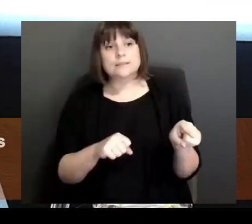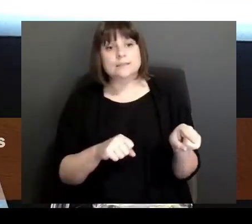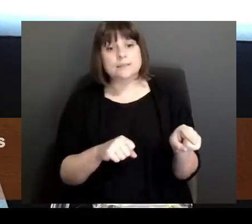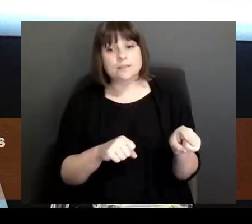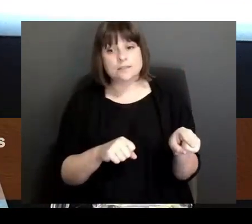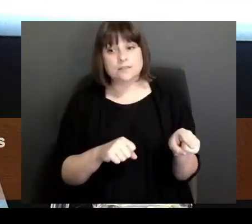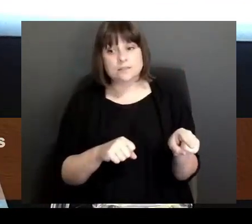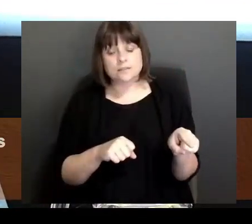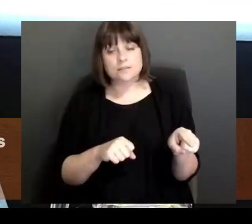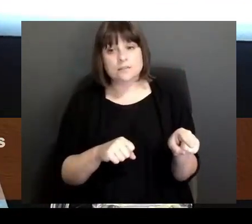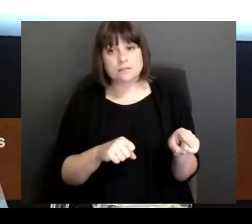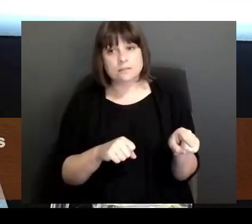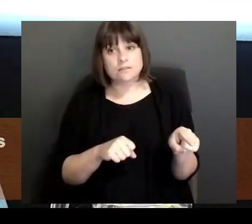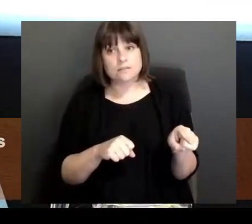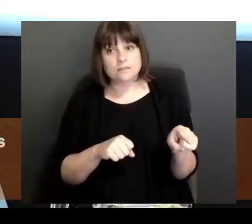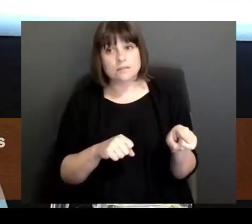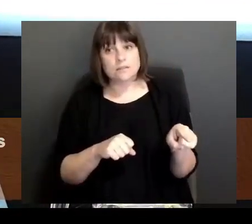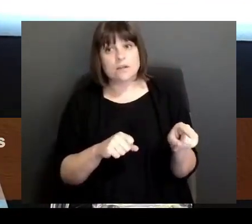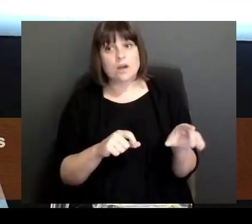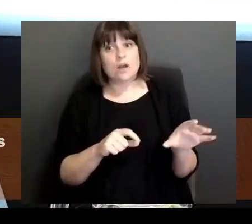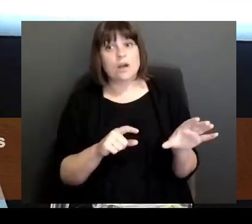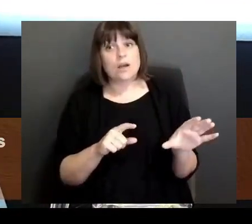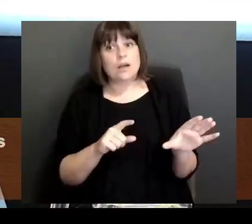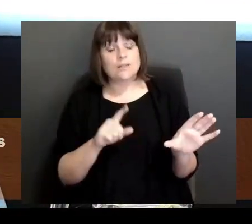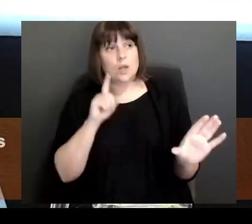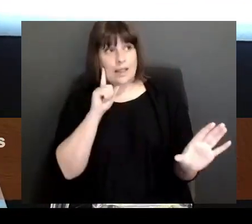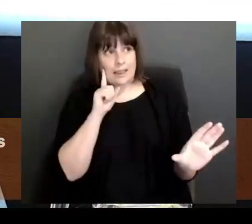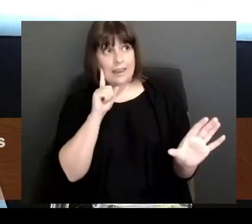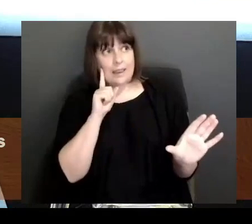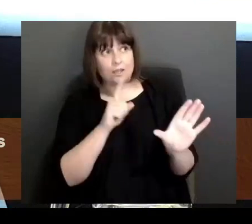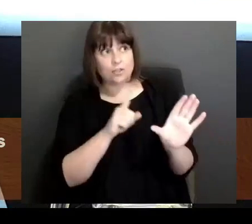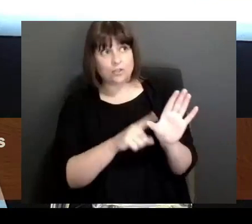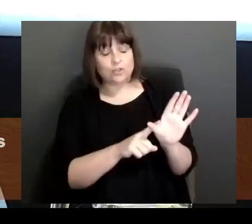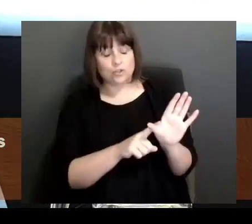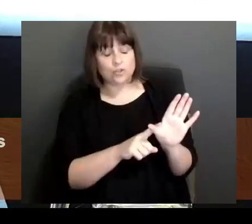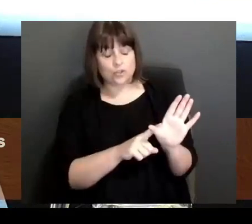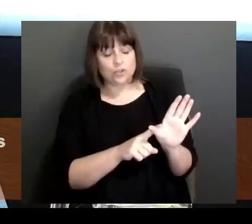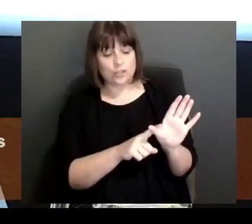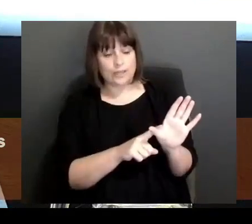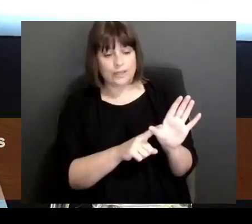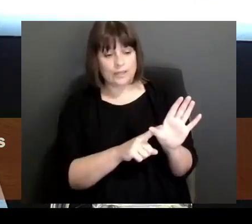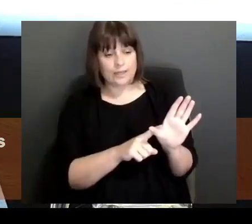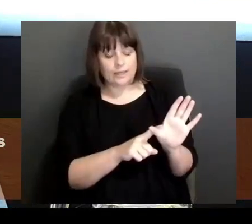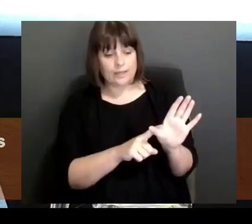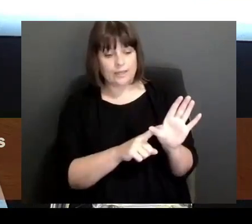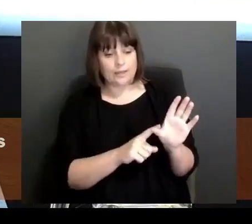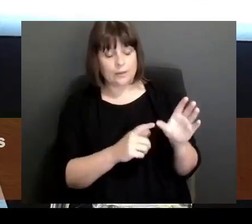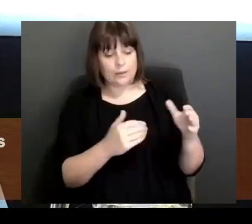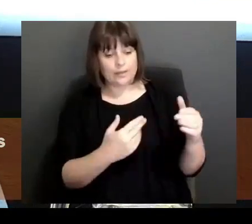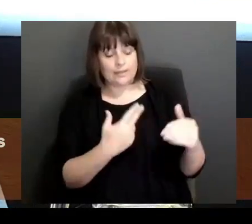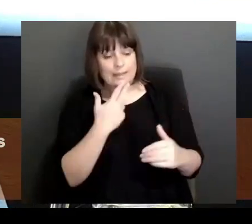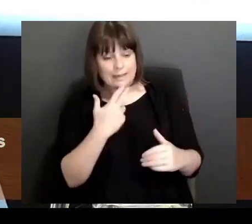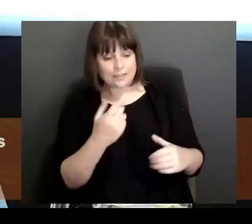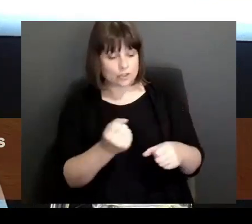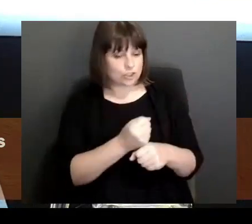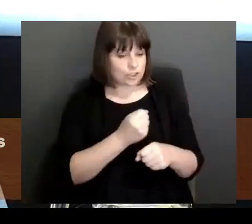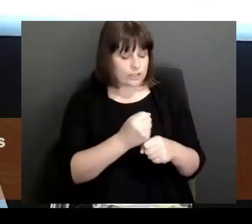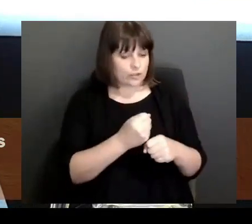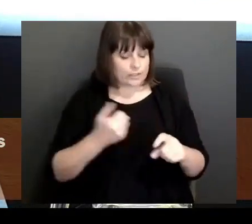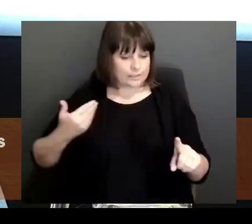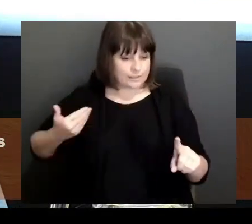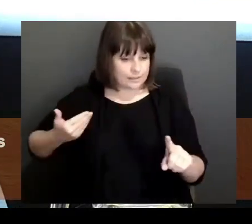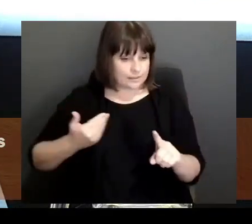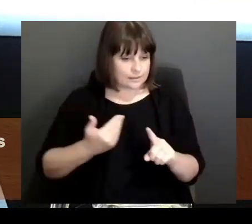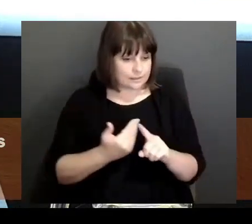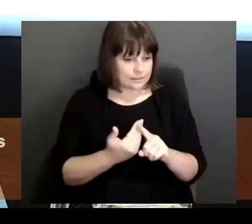during the course of last year, once we've understood the whole of the year in terms of electricity generation,